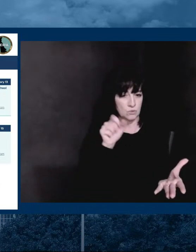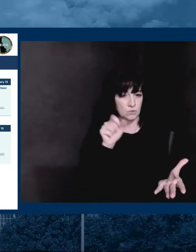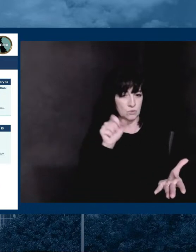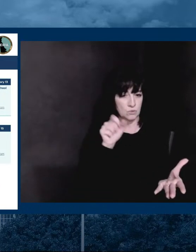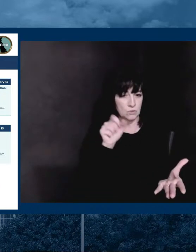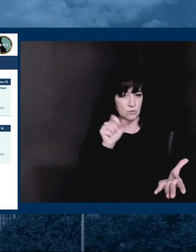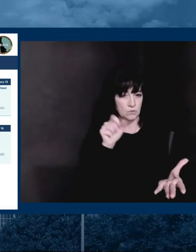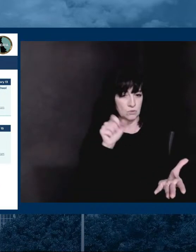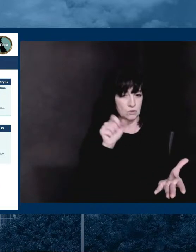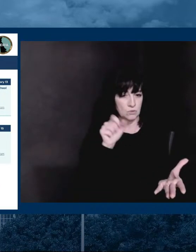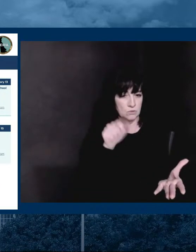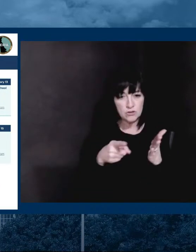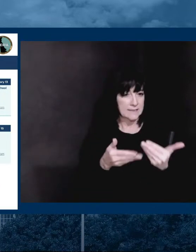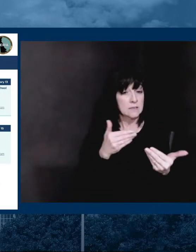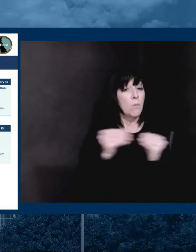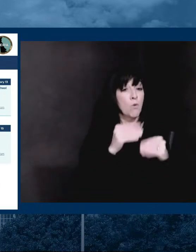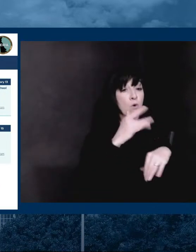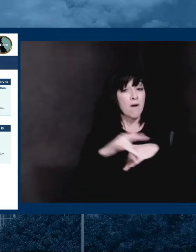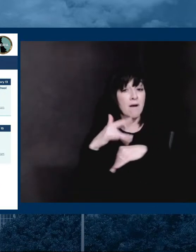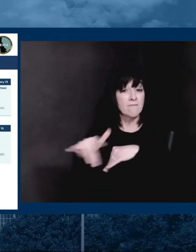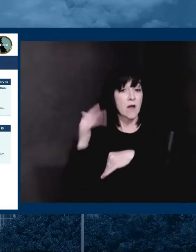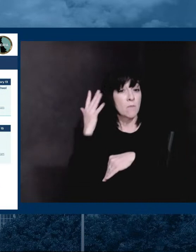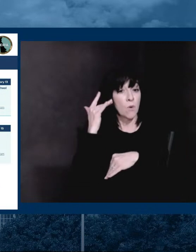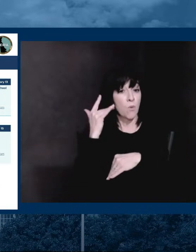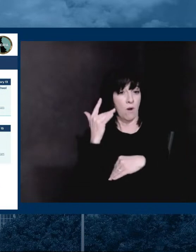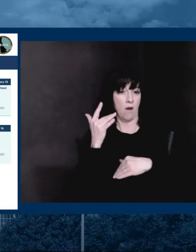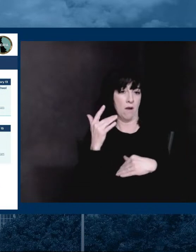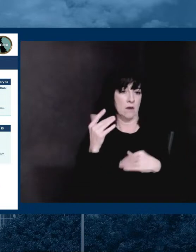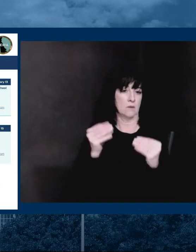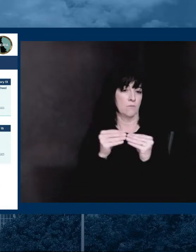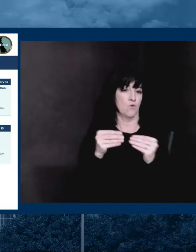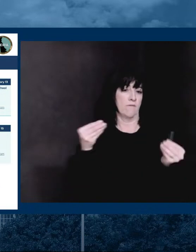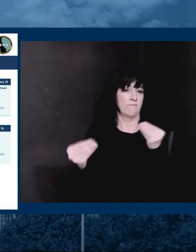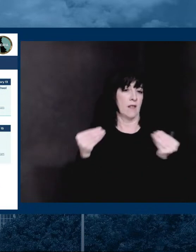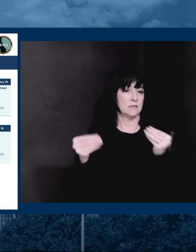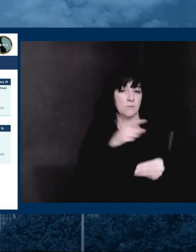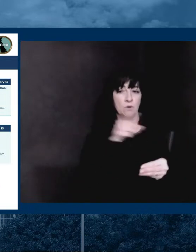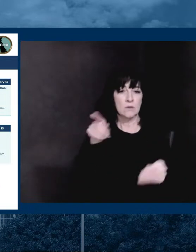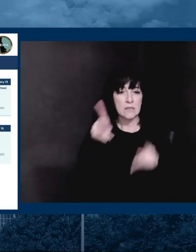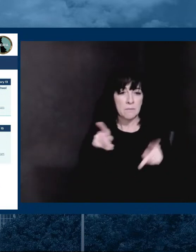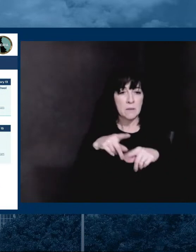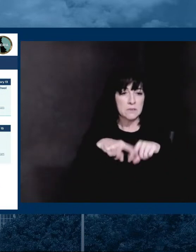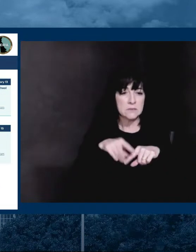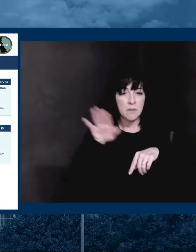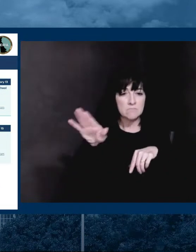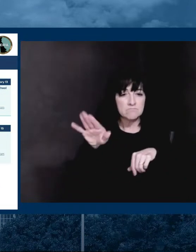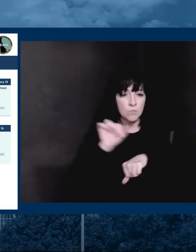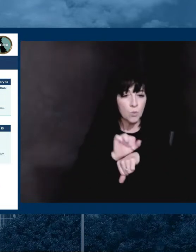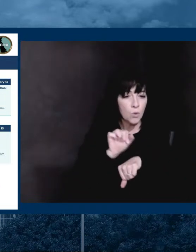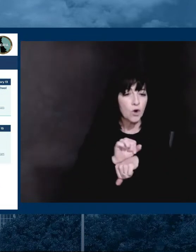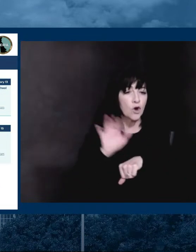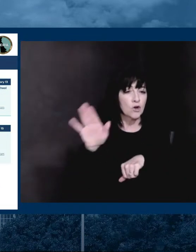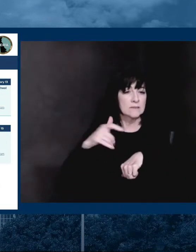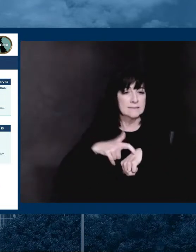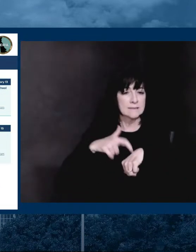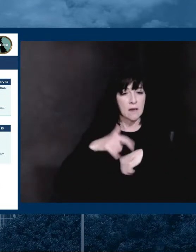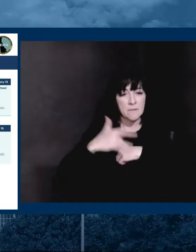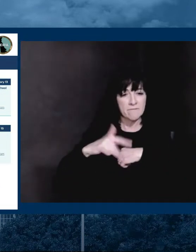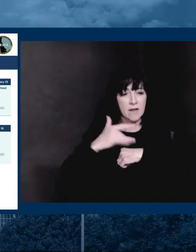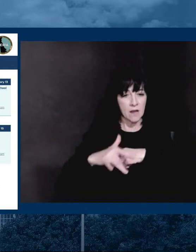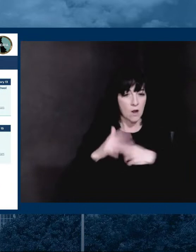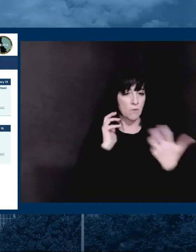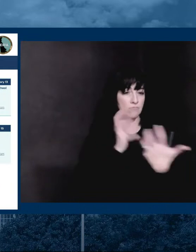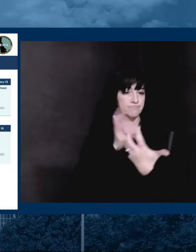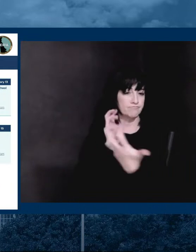flexible for people to wait. So as we see these high water marks of 200, we know it's not all from Wacom. We have a lot of healthcare partners,